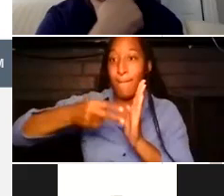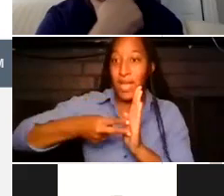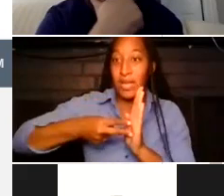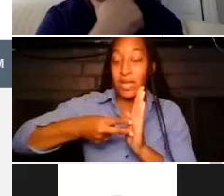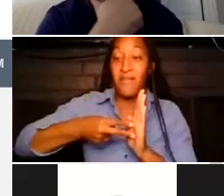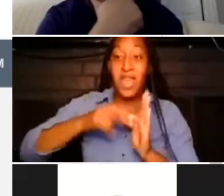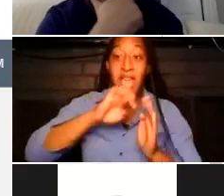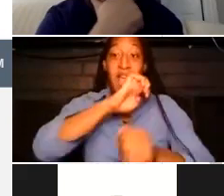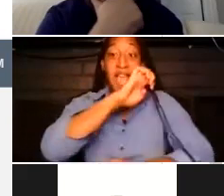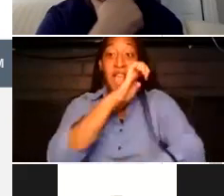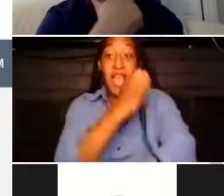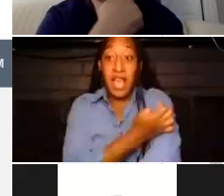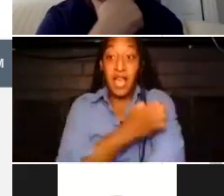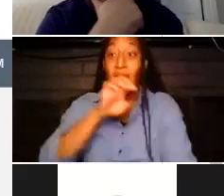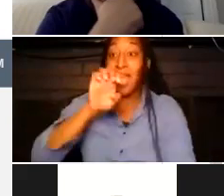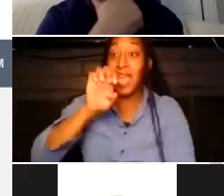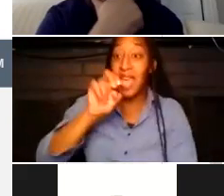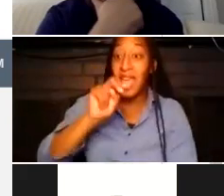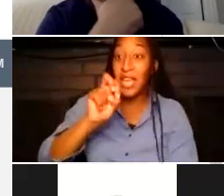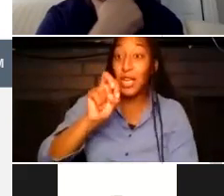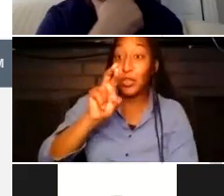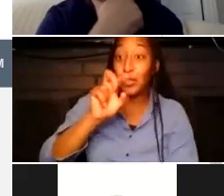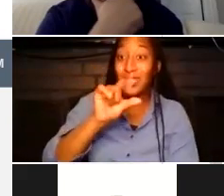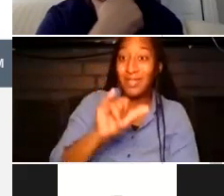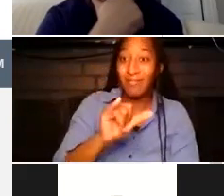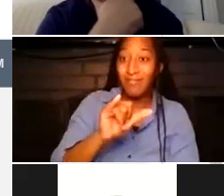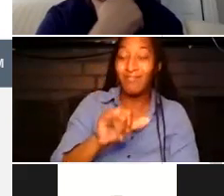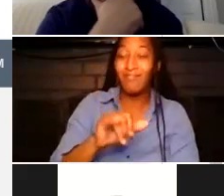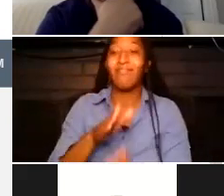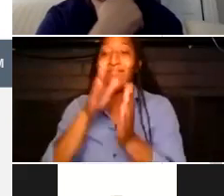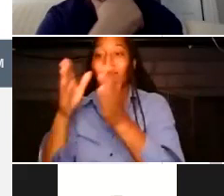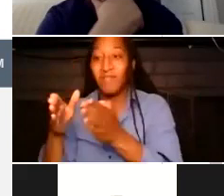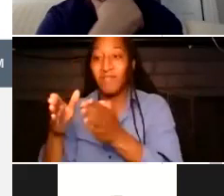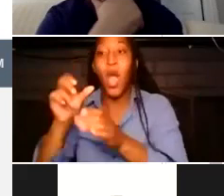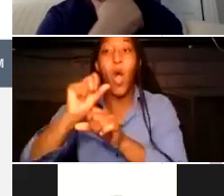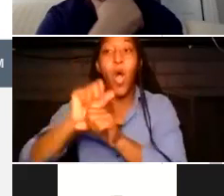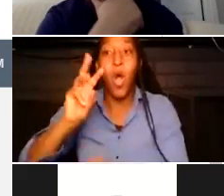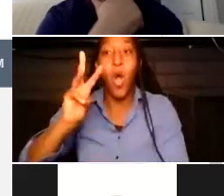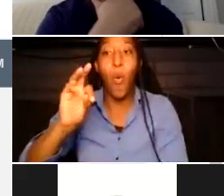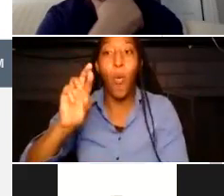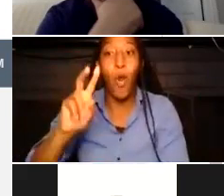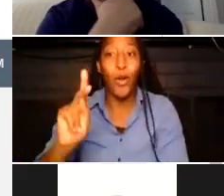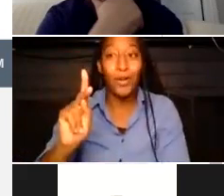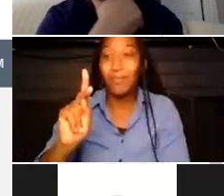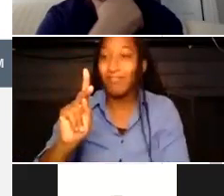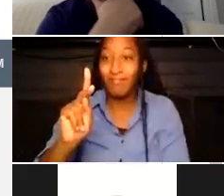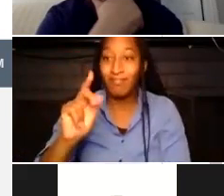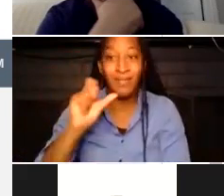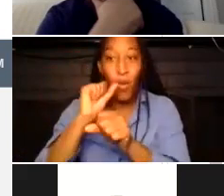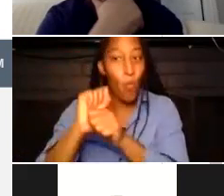that we understand how to calculate and utilize them for physics